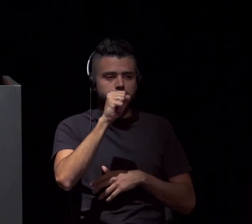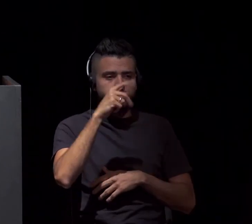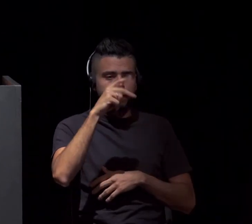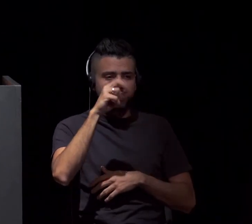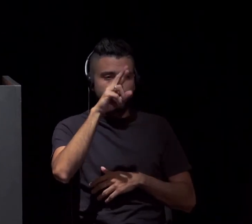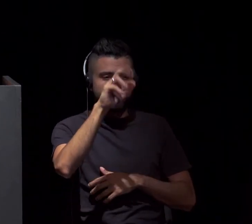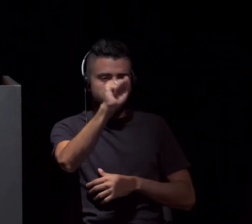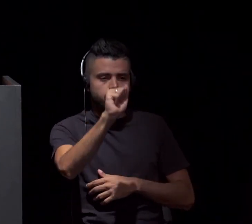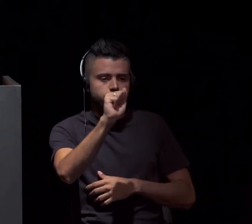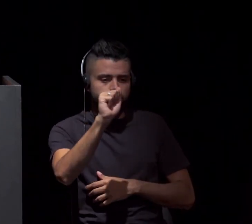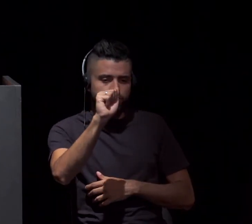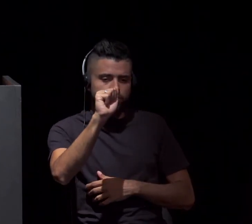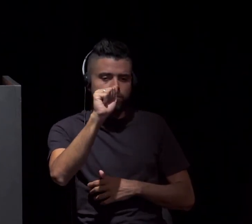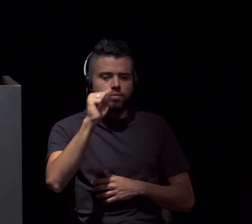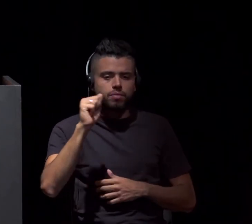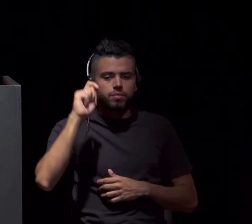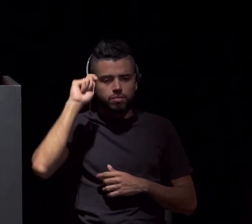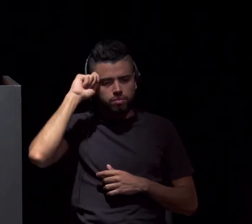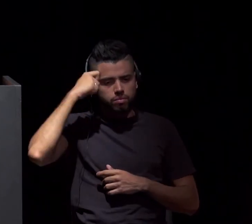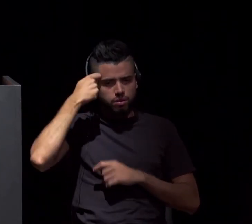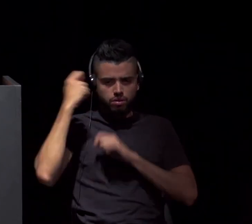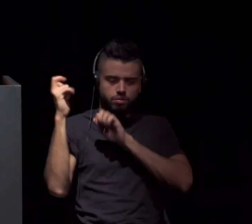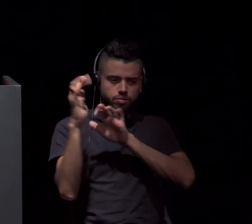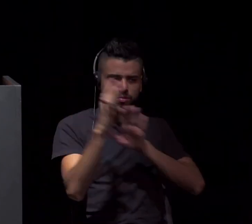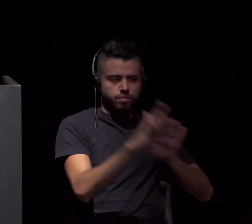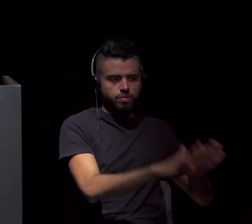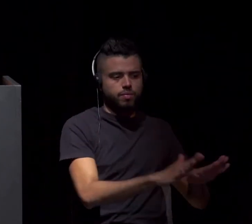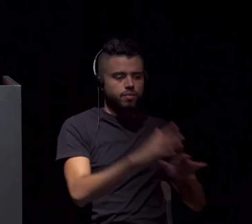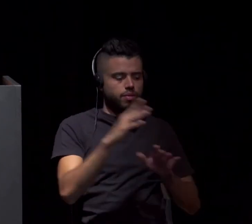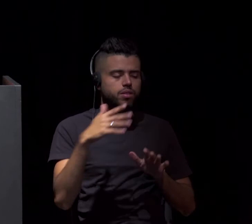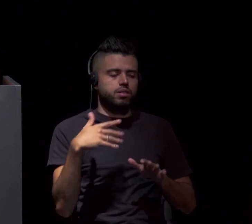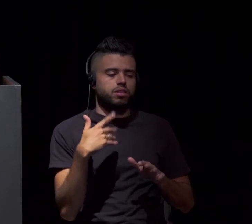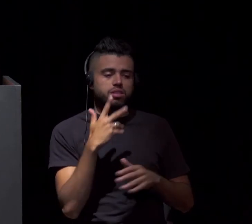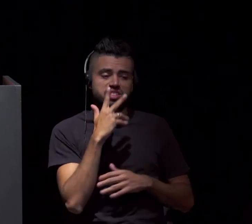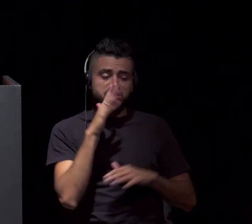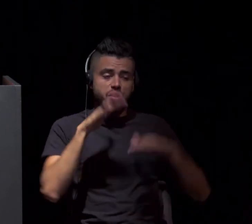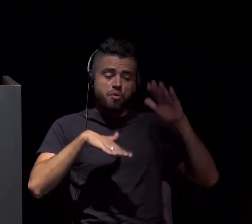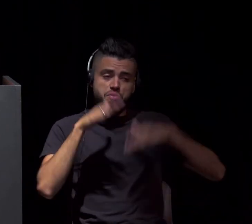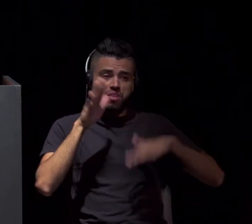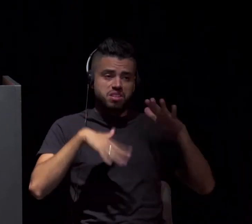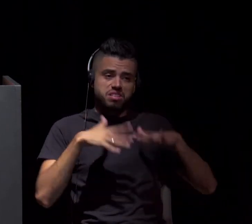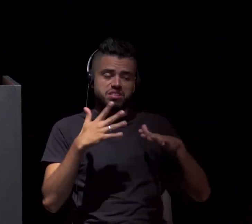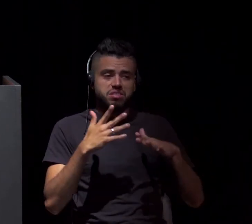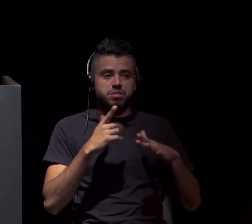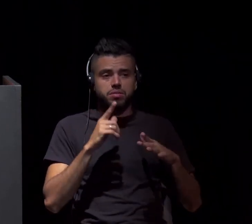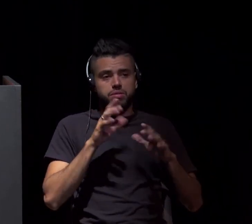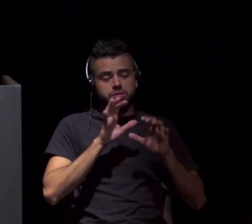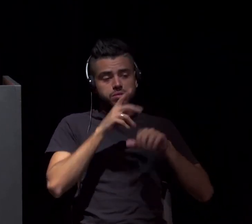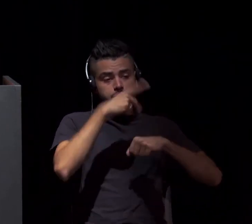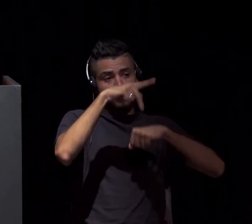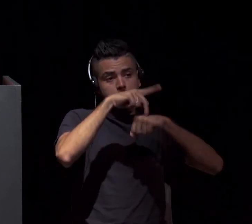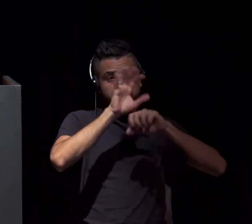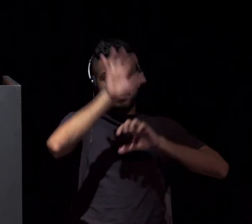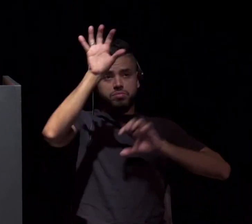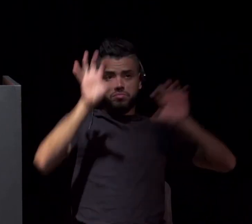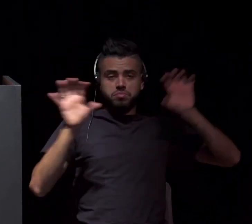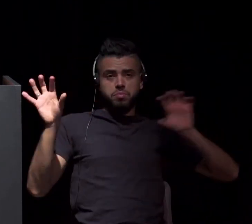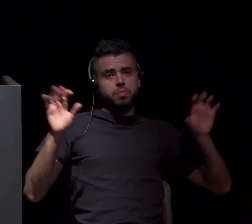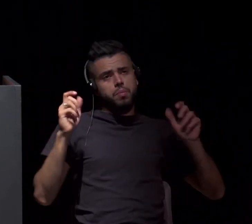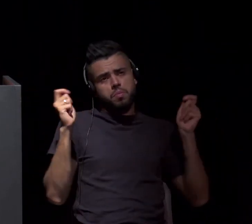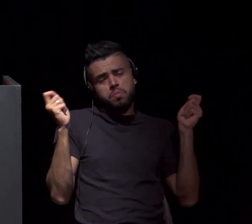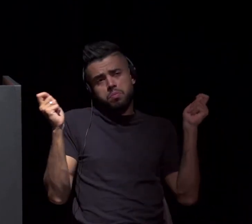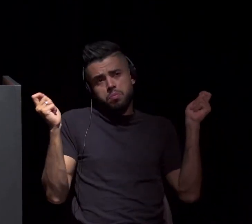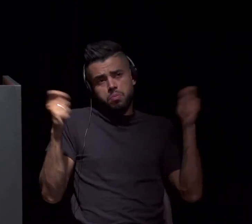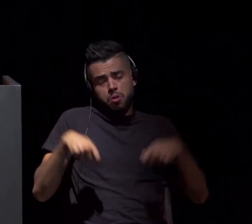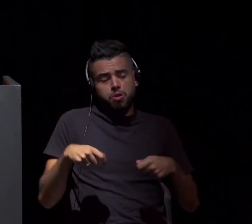minorities, maybe demographically so, as we know, or politically so, but by no